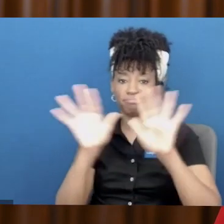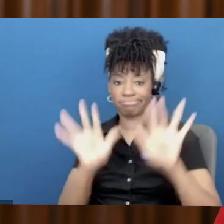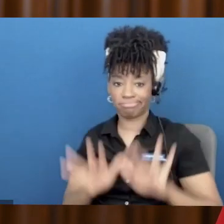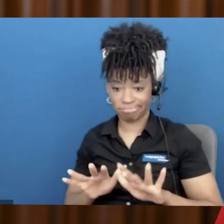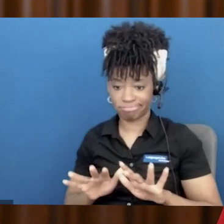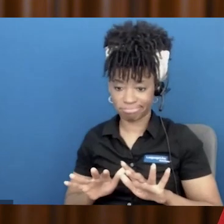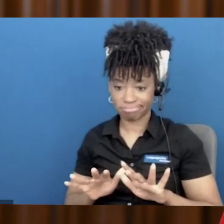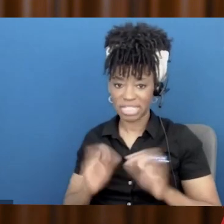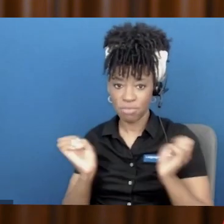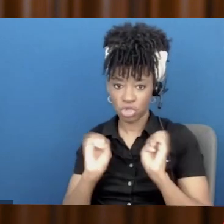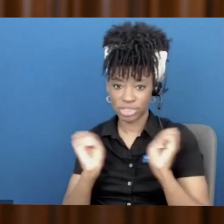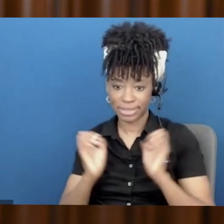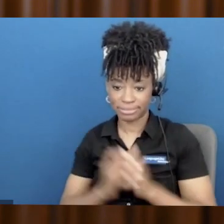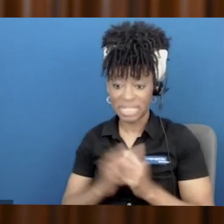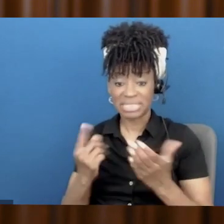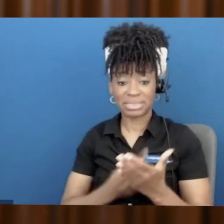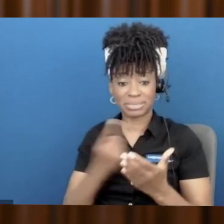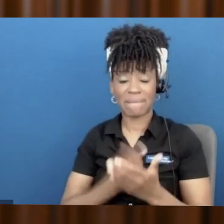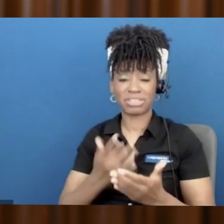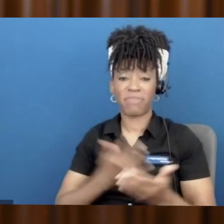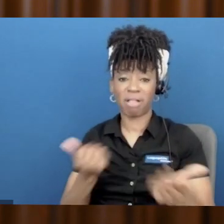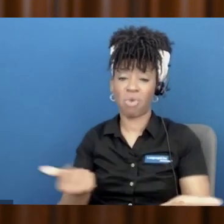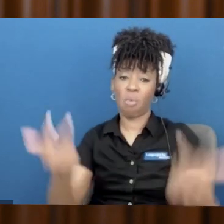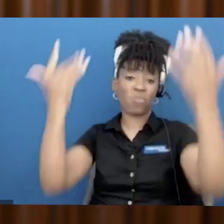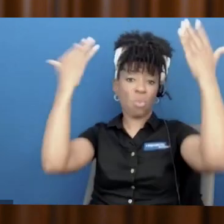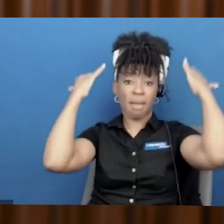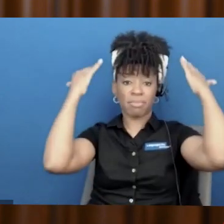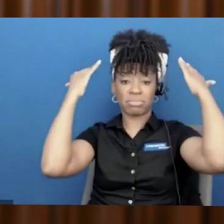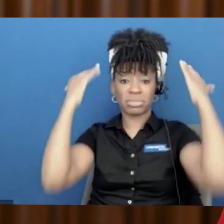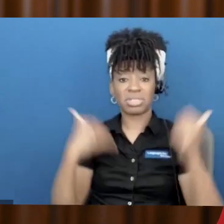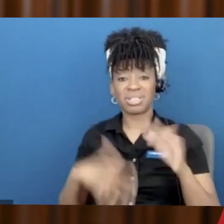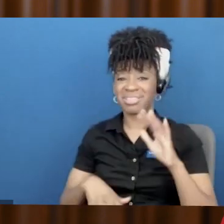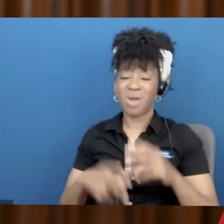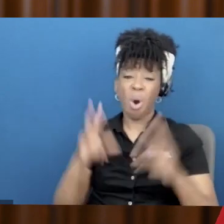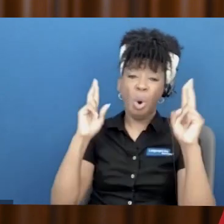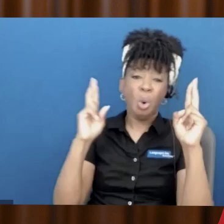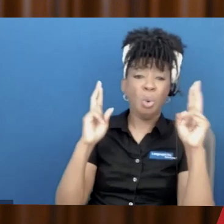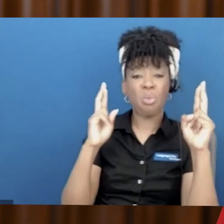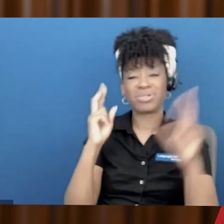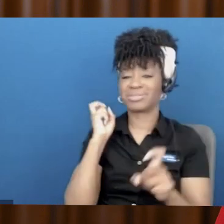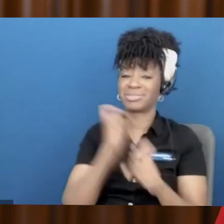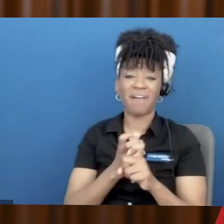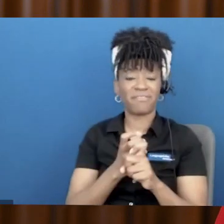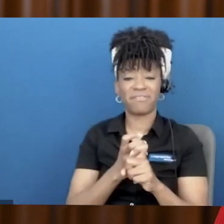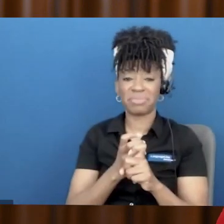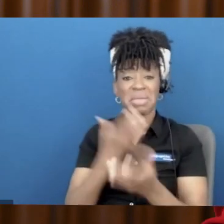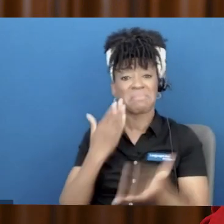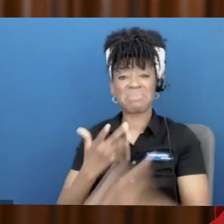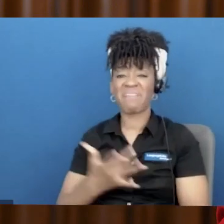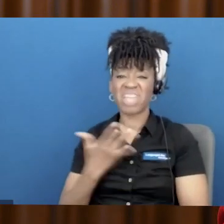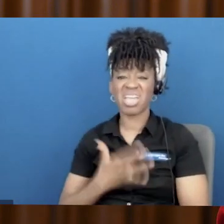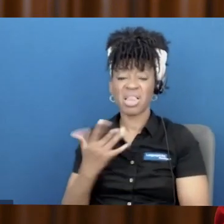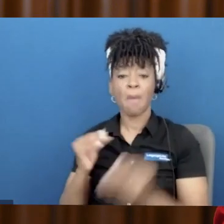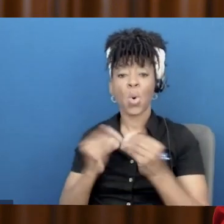overwhelming. It can be hard to have hope. And it's tempting to tear each other down rather than